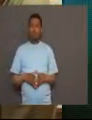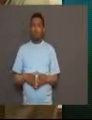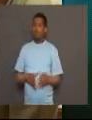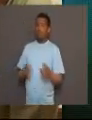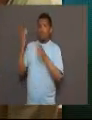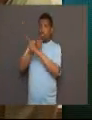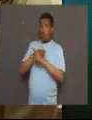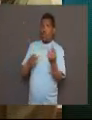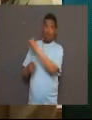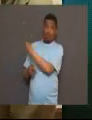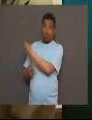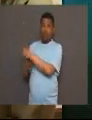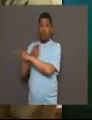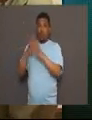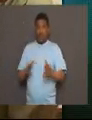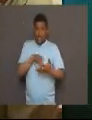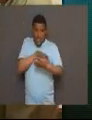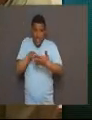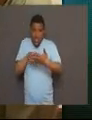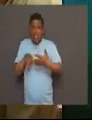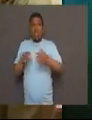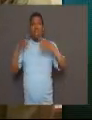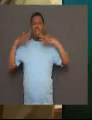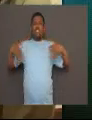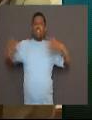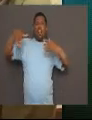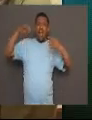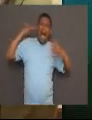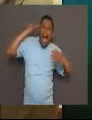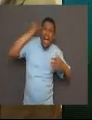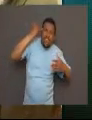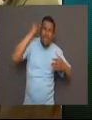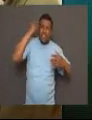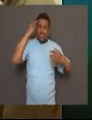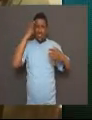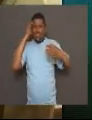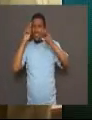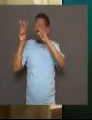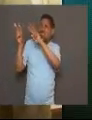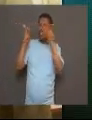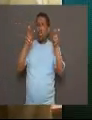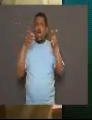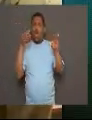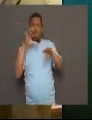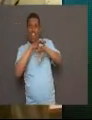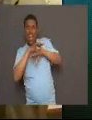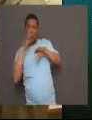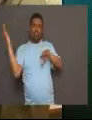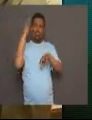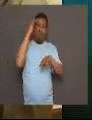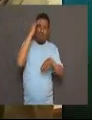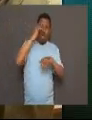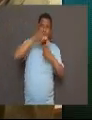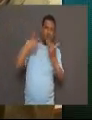A geographer studying the physical aspects of the land might want to